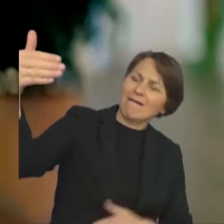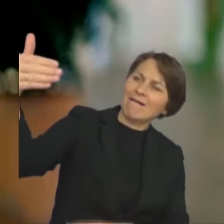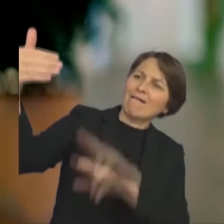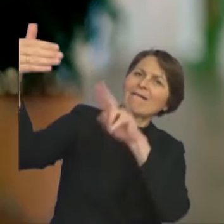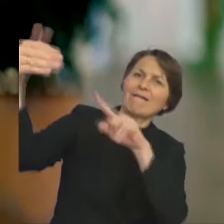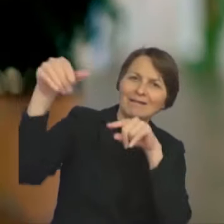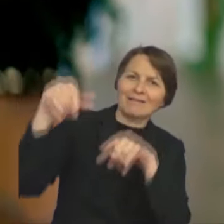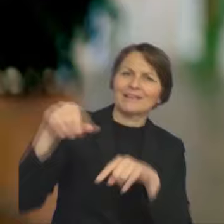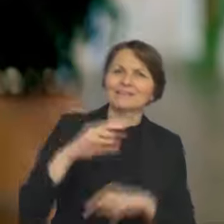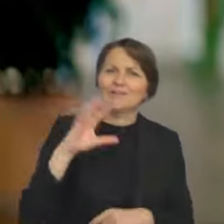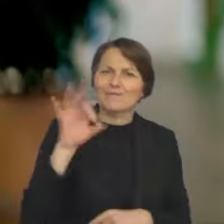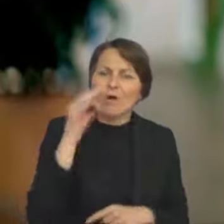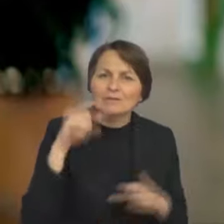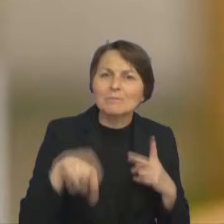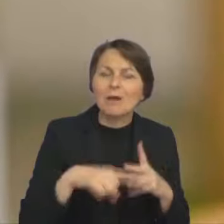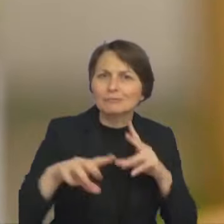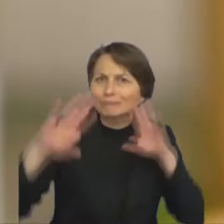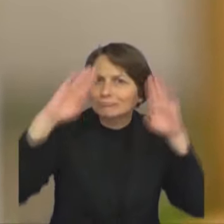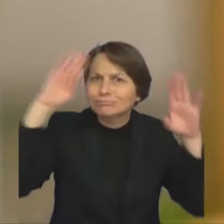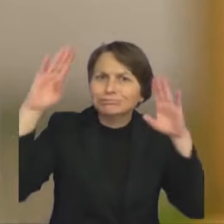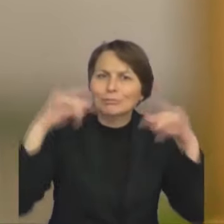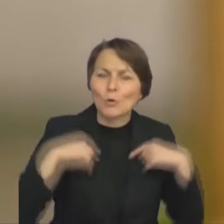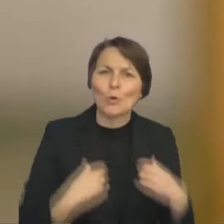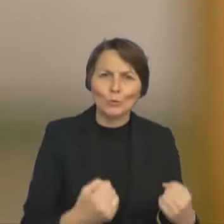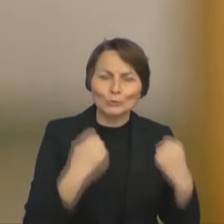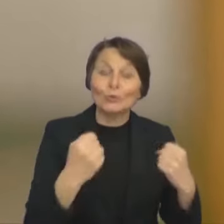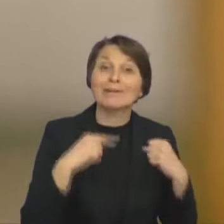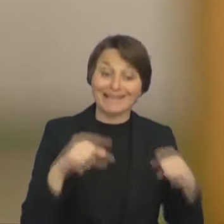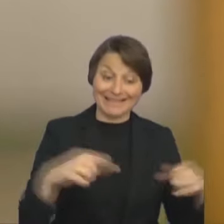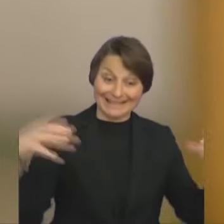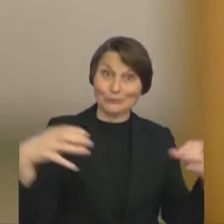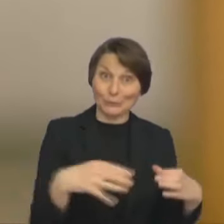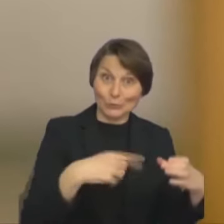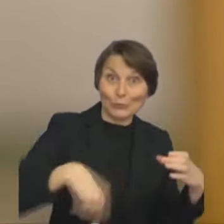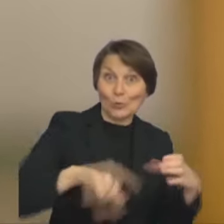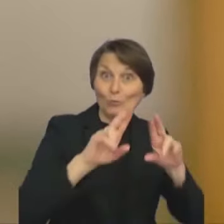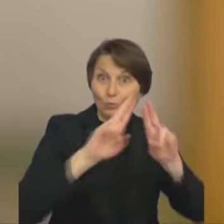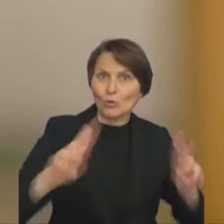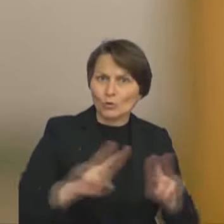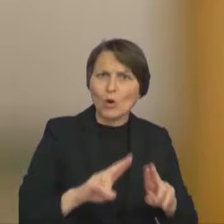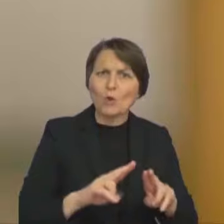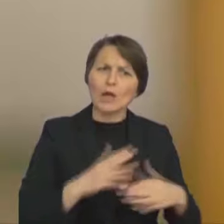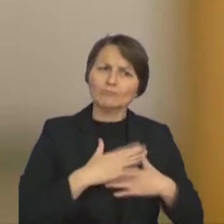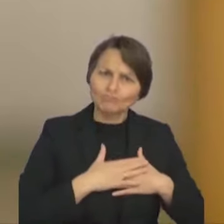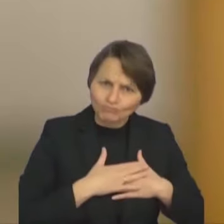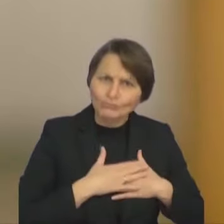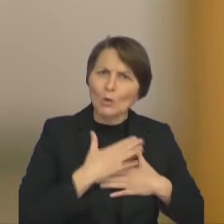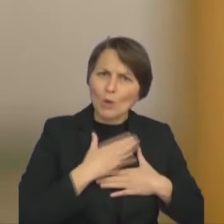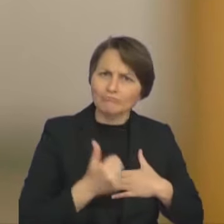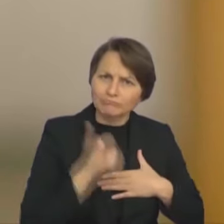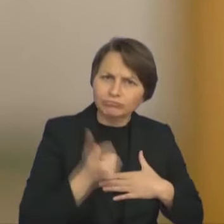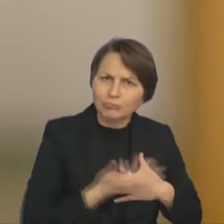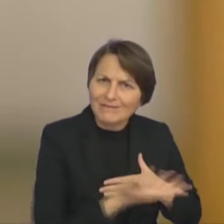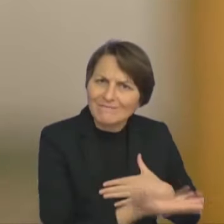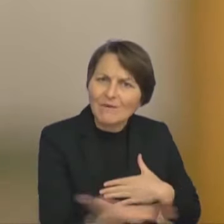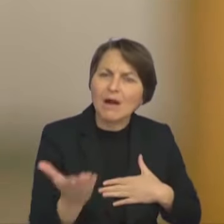innovative company. I also appreciated that Renault is a group that is very committed to the environment, especially when Renault was the first group to commit to reducing